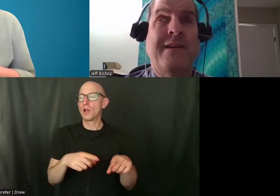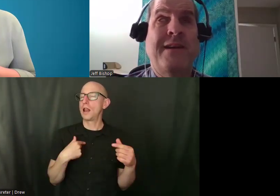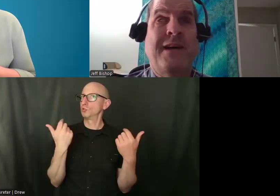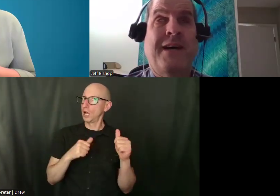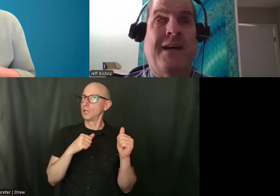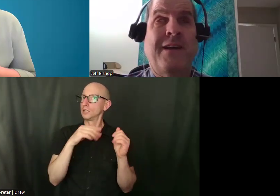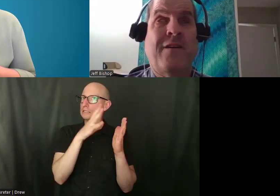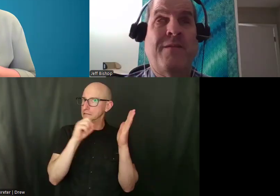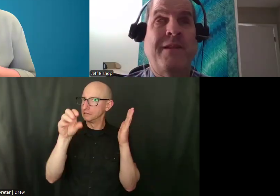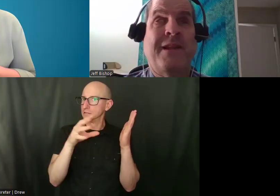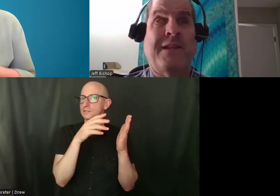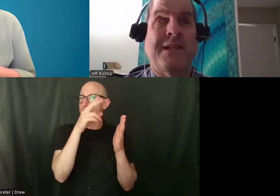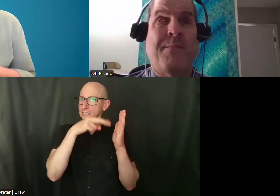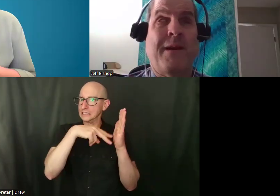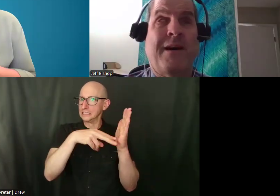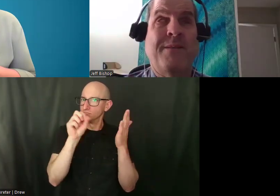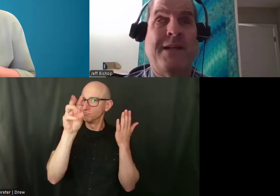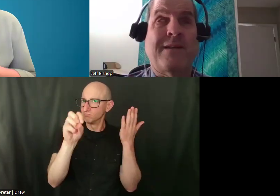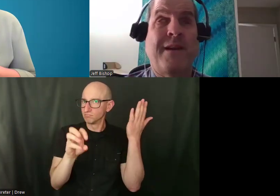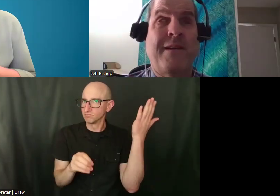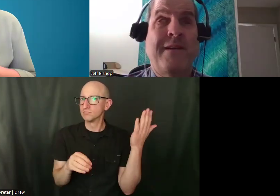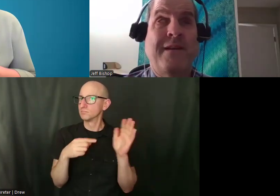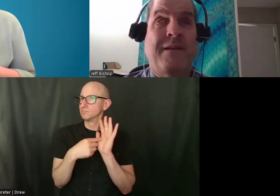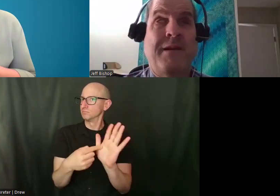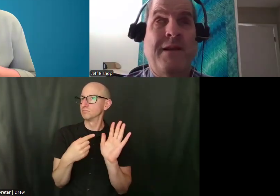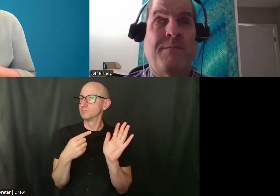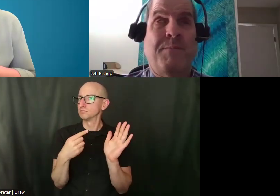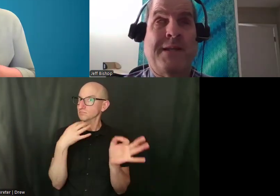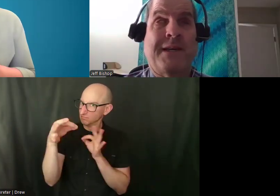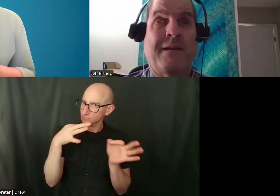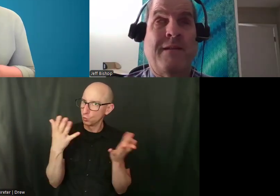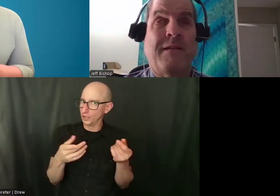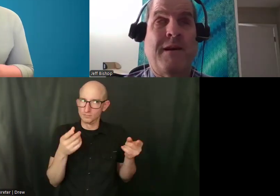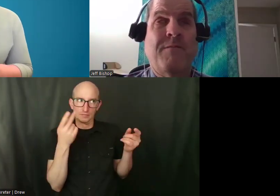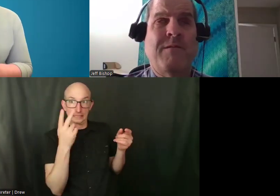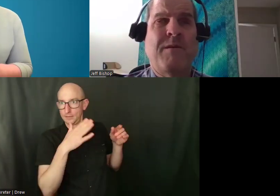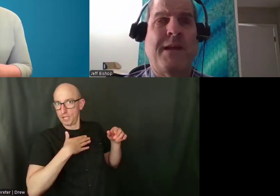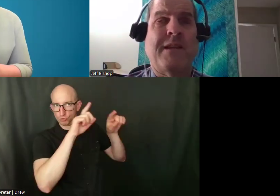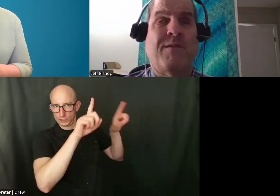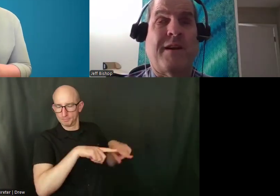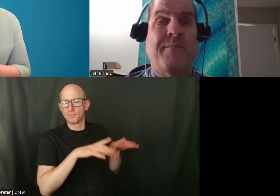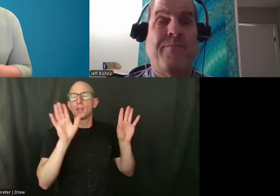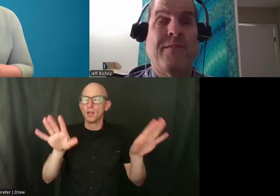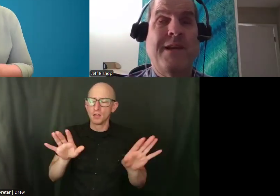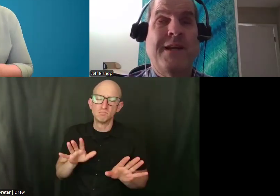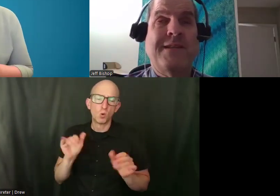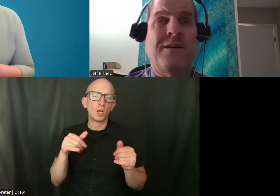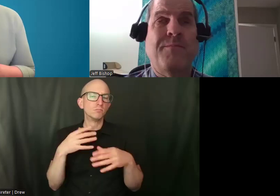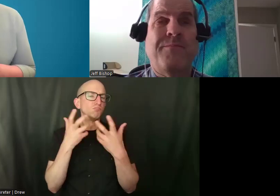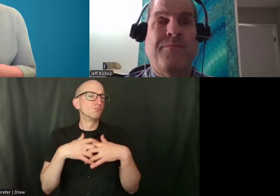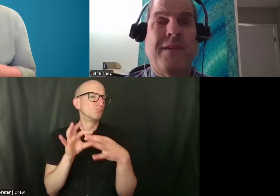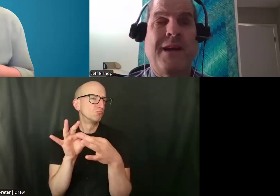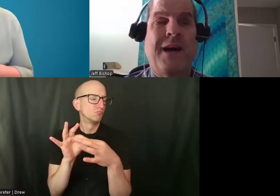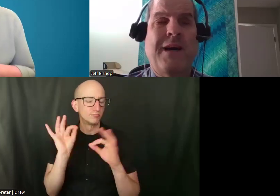can here that's happening on my screen. But we'll make this work.